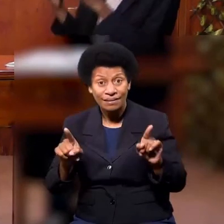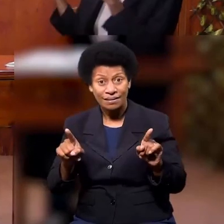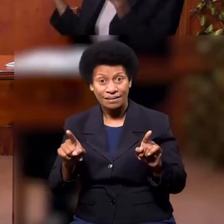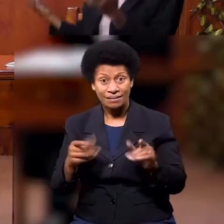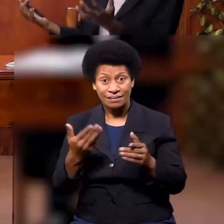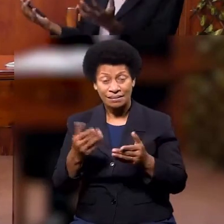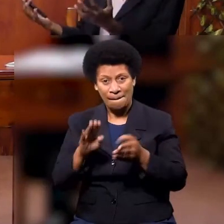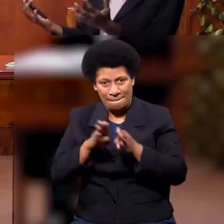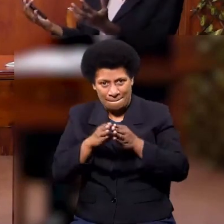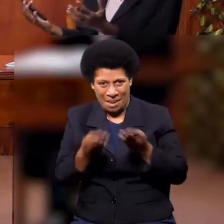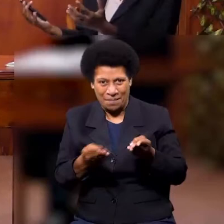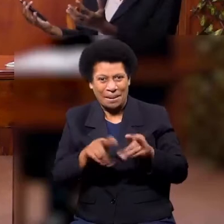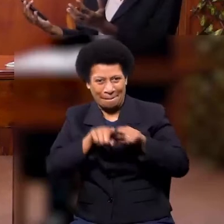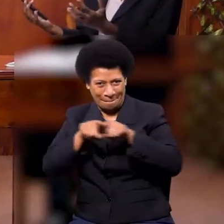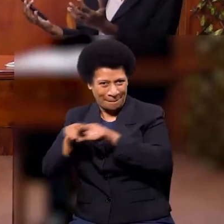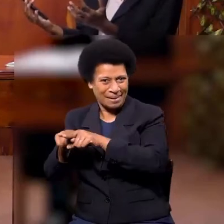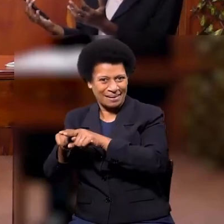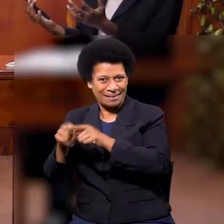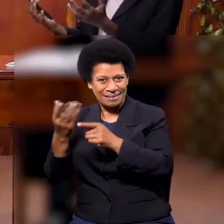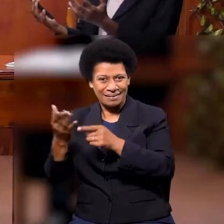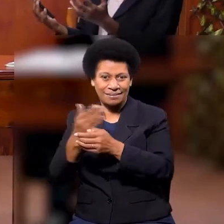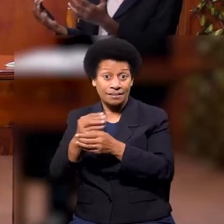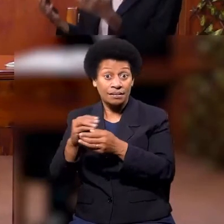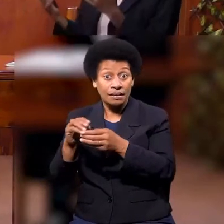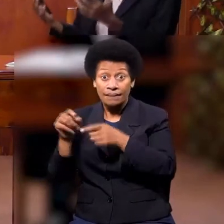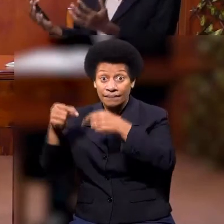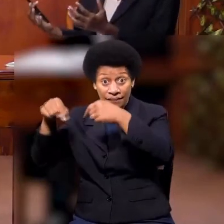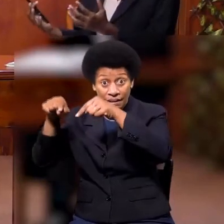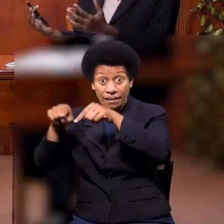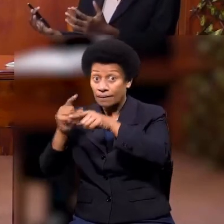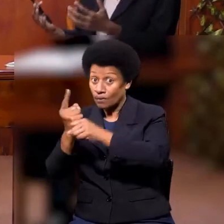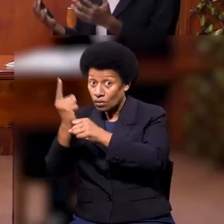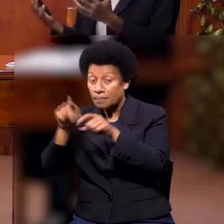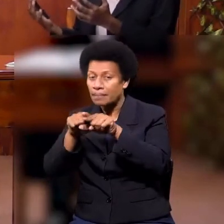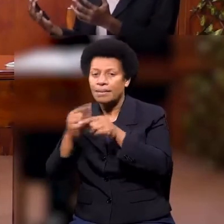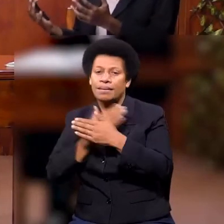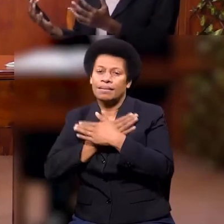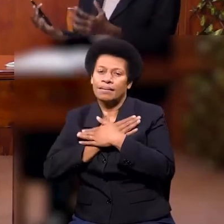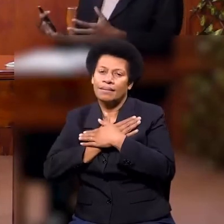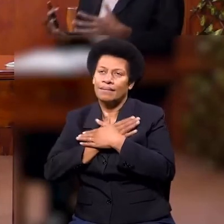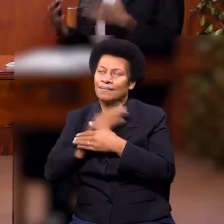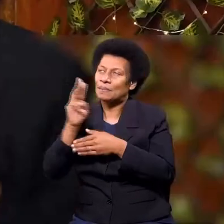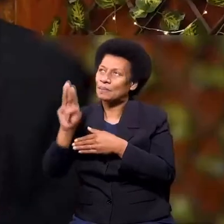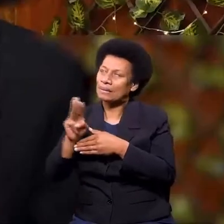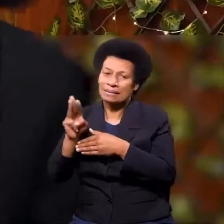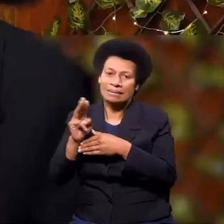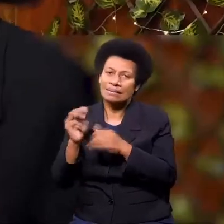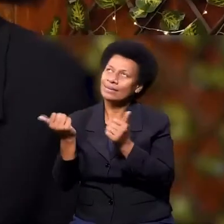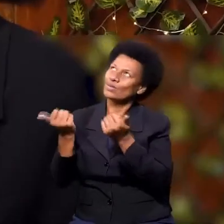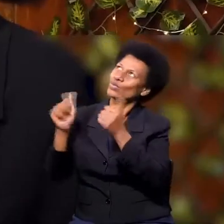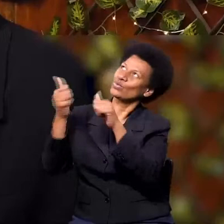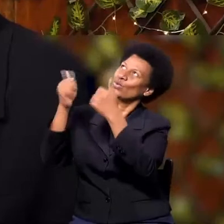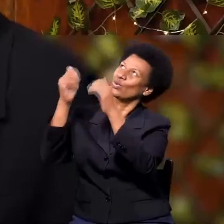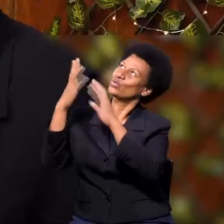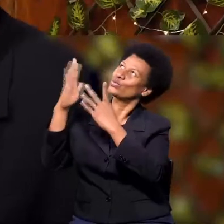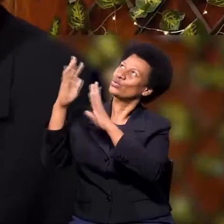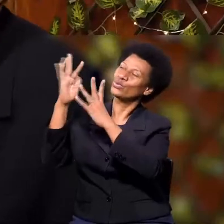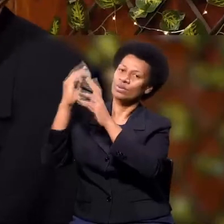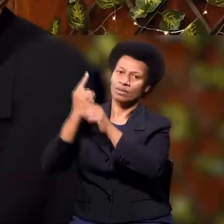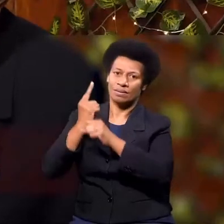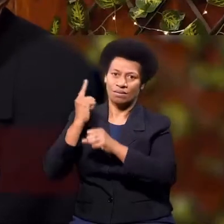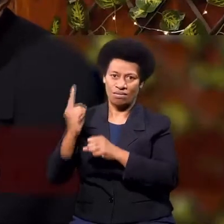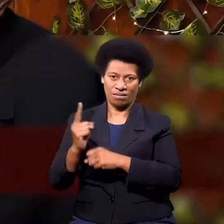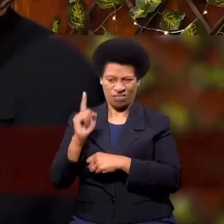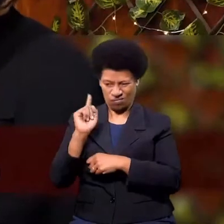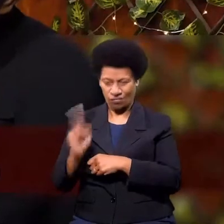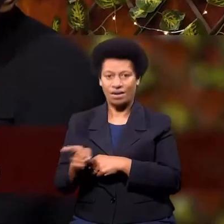fearing God is different in the biblical sense. Yes, yes. It involves love. It involves mercy. It involves glorifying God.